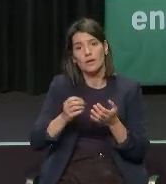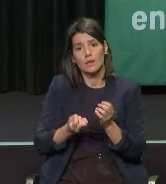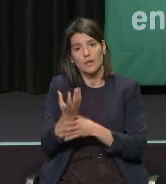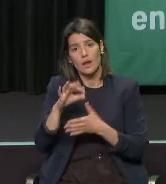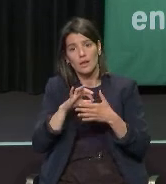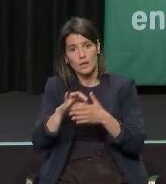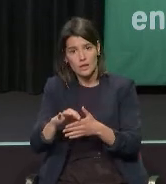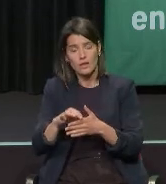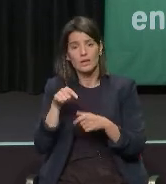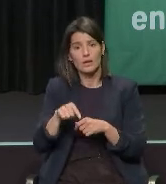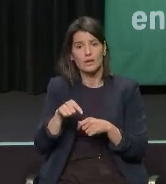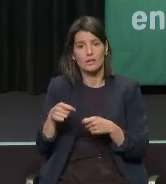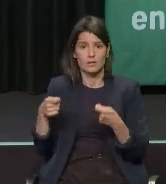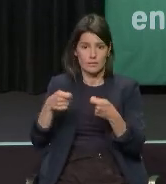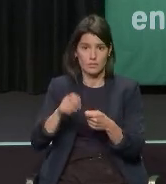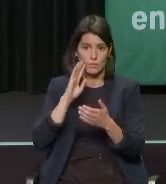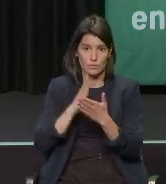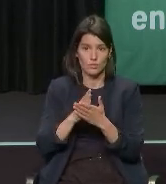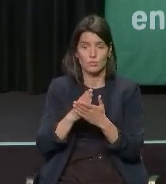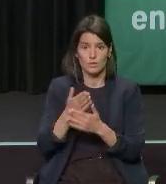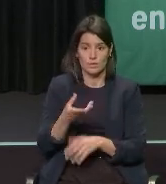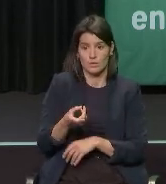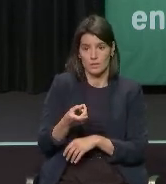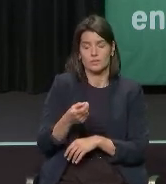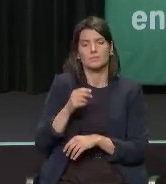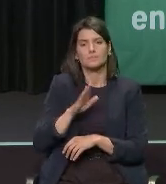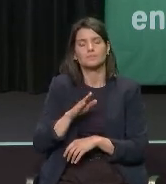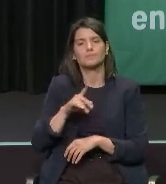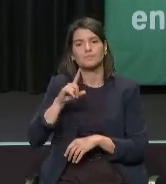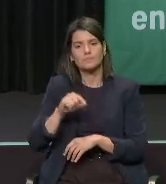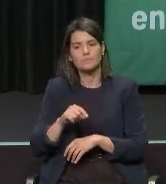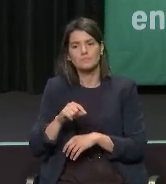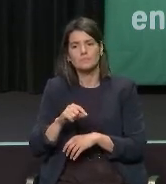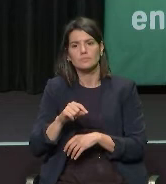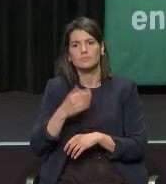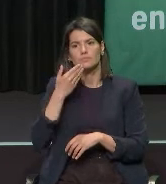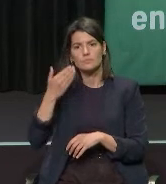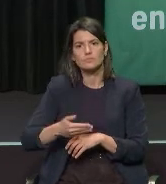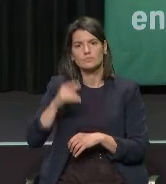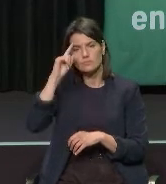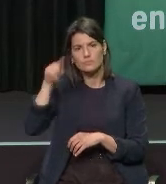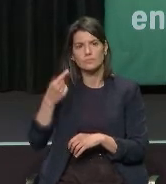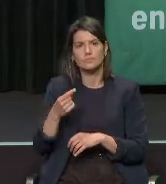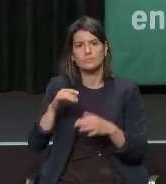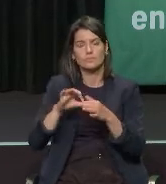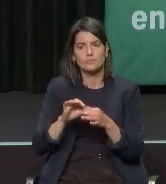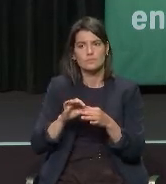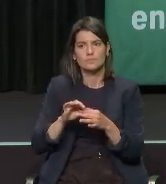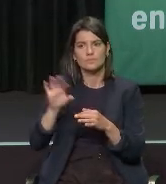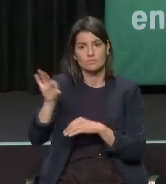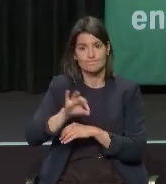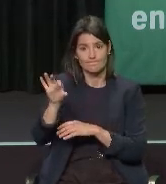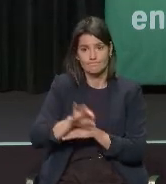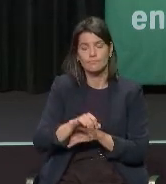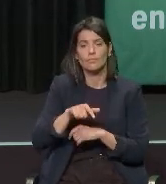particular the new refinement 2019, but also LULUCF experts nominated in the UNFCCC roster. So